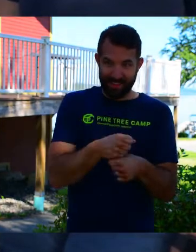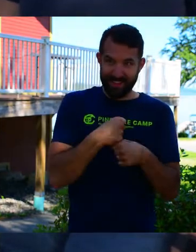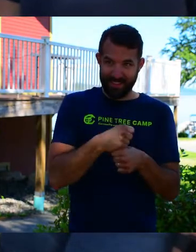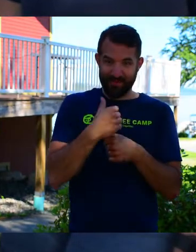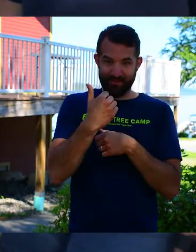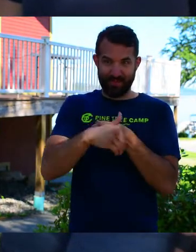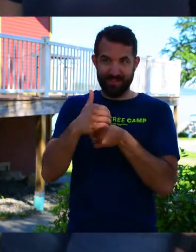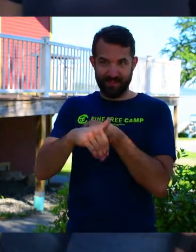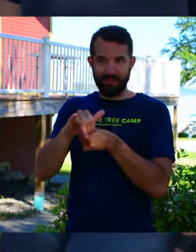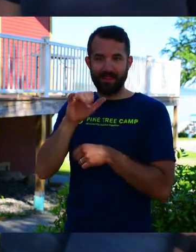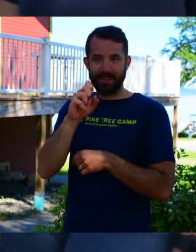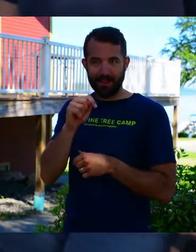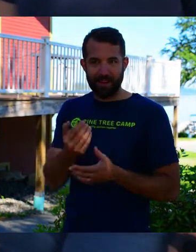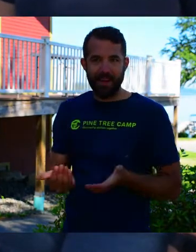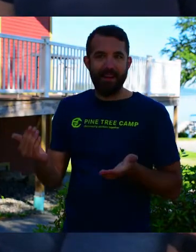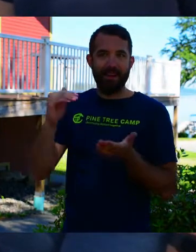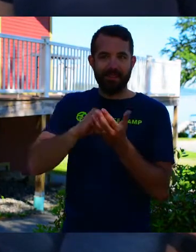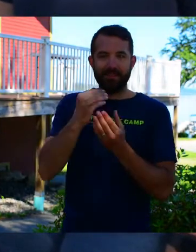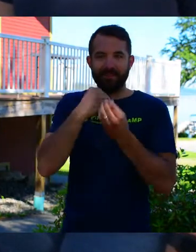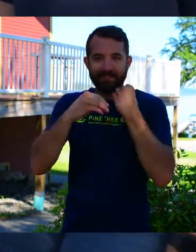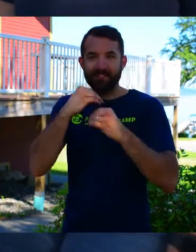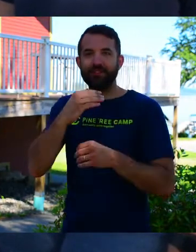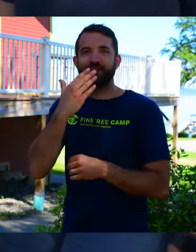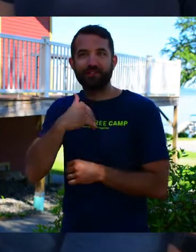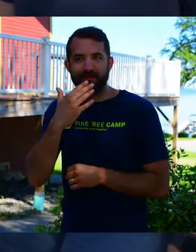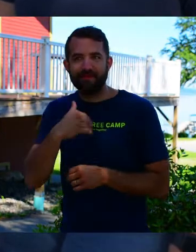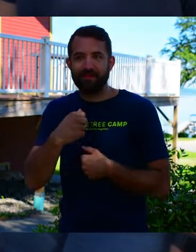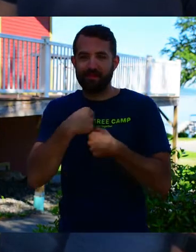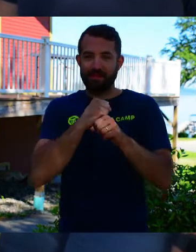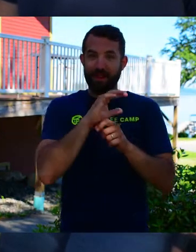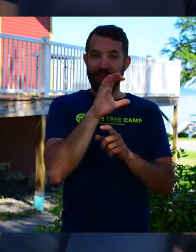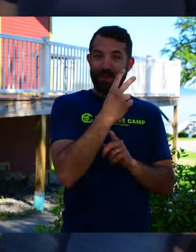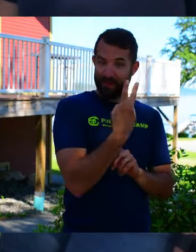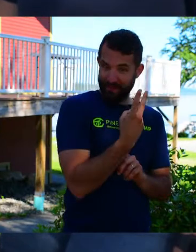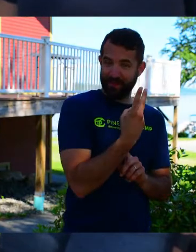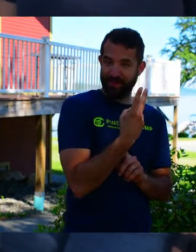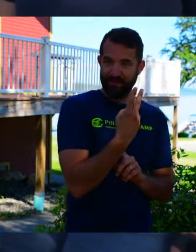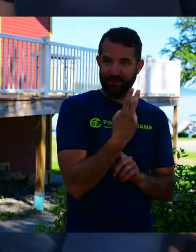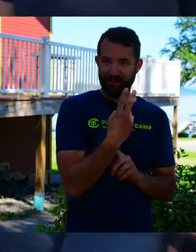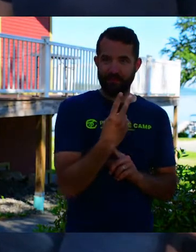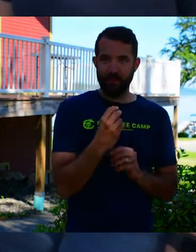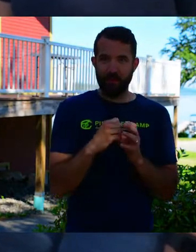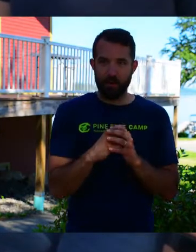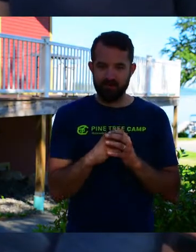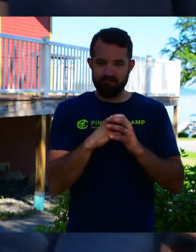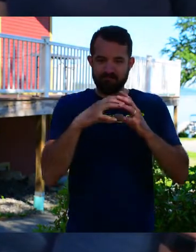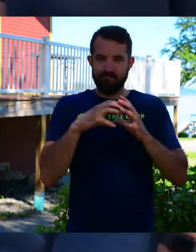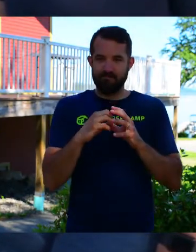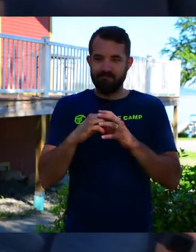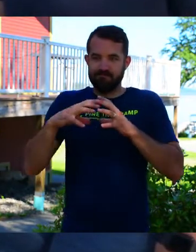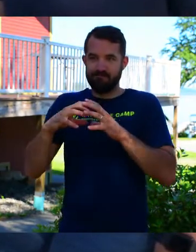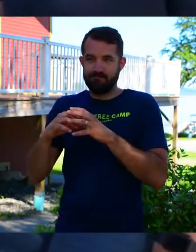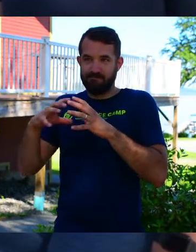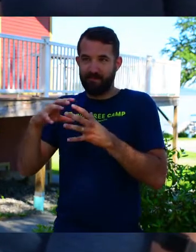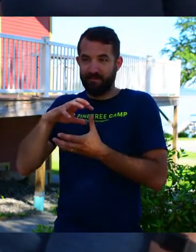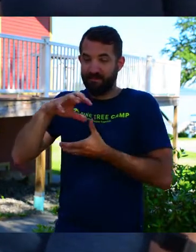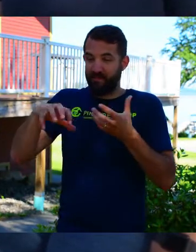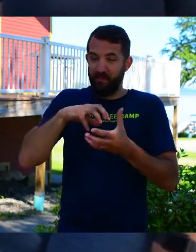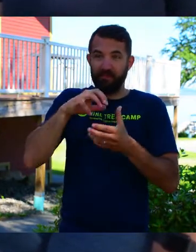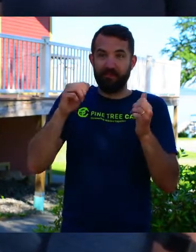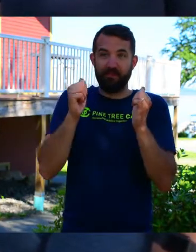is gonna feed on the sugar. It's gonna make those carbon dioxide bubbles. And when it gets mixed with the flour, it actually spreads it out throughout the